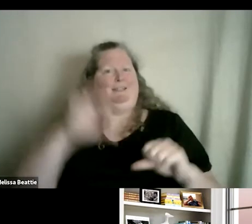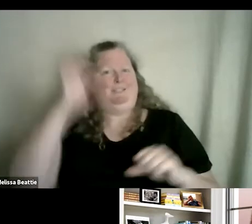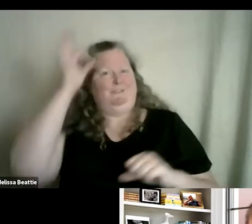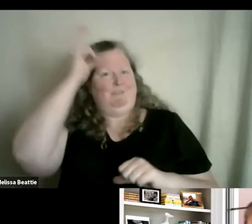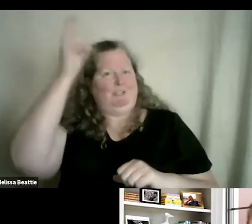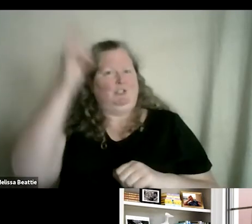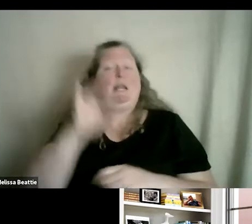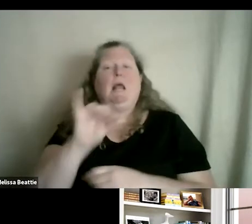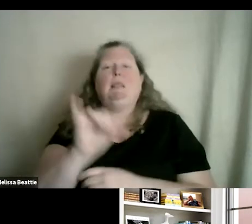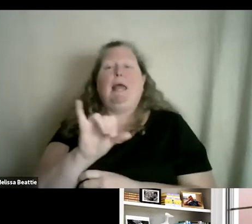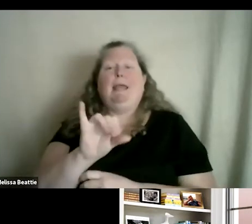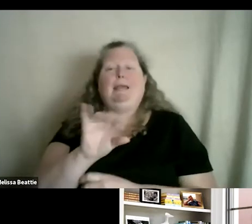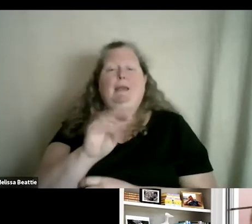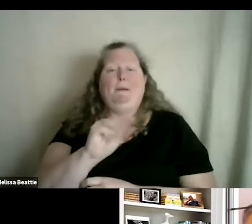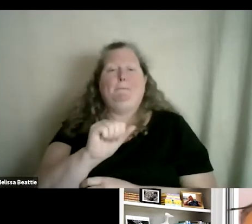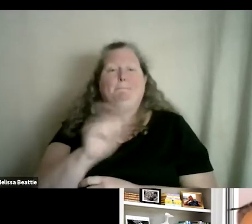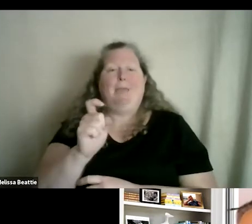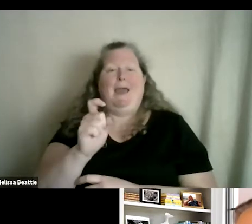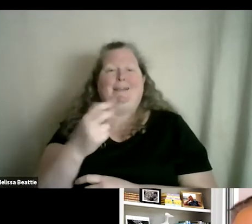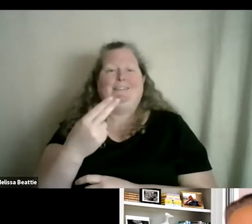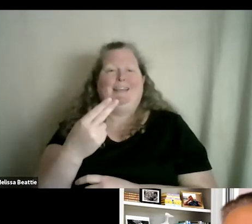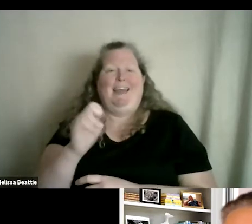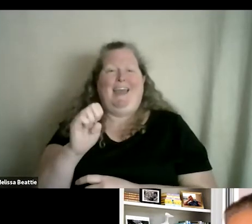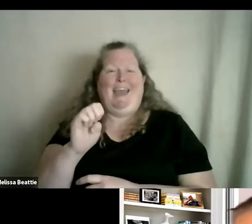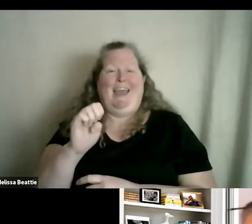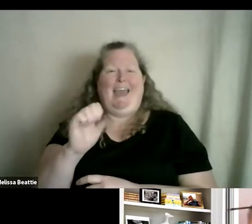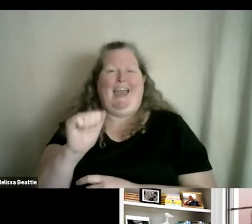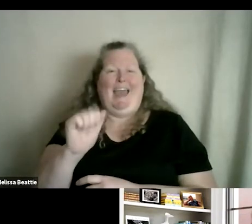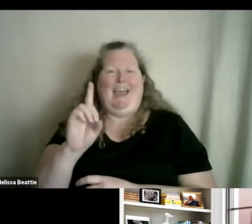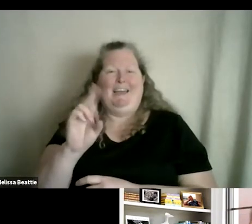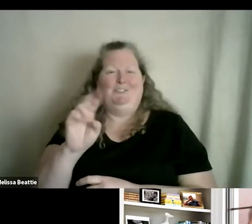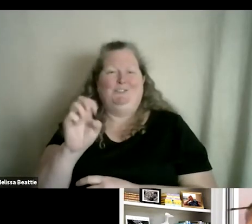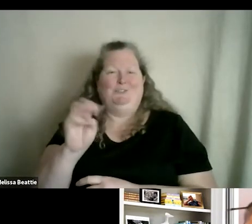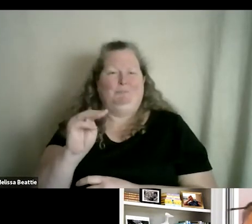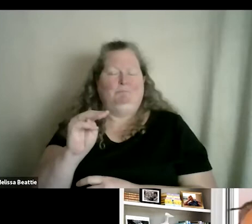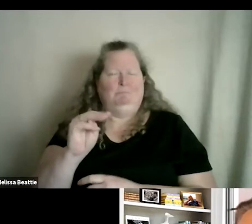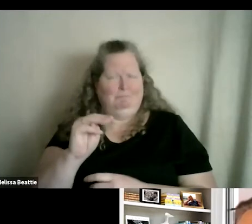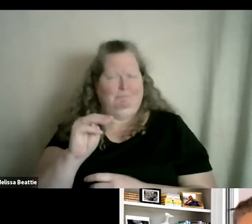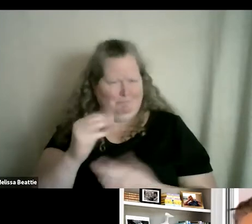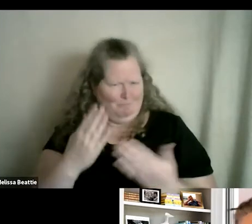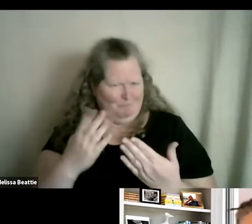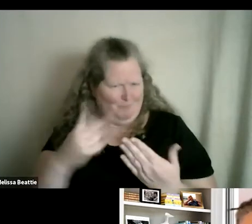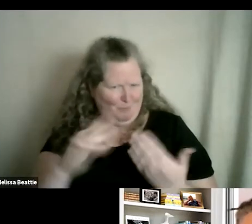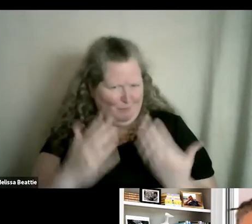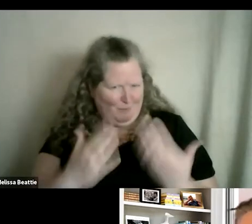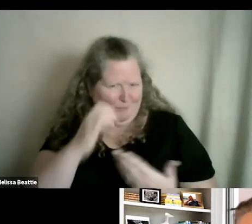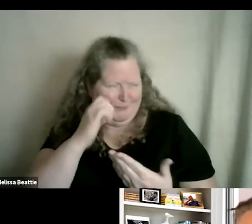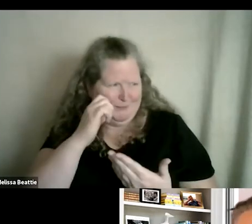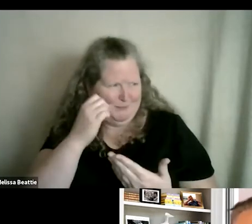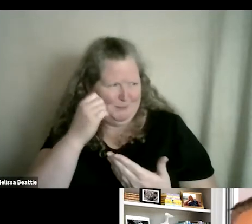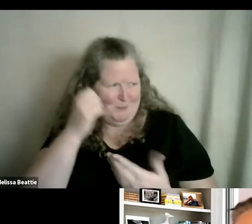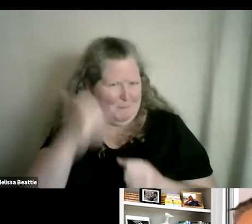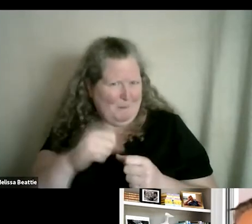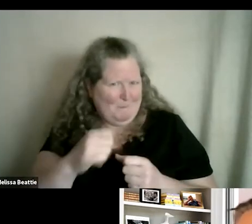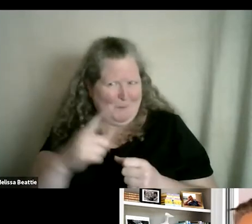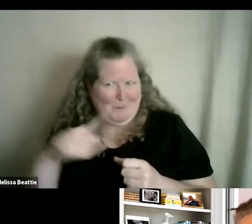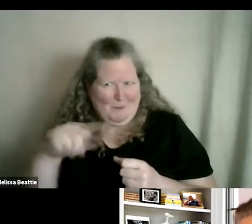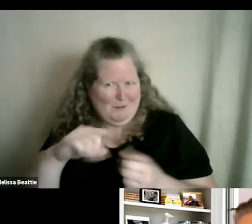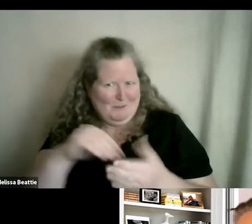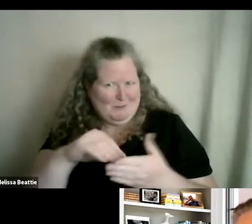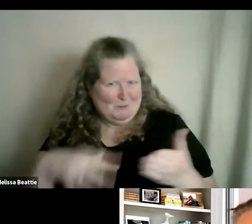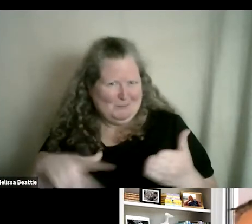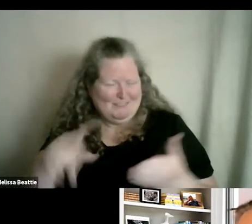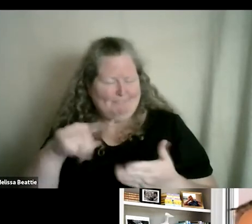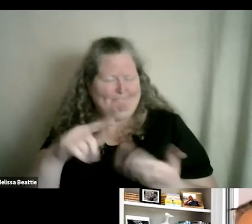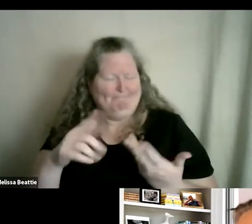There's probably not enough people old enough to remember what Max Headroom was. But you get the idea, right? I mean, this can be very. Oh yeah, the